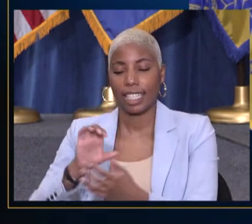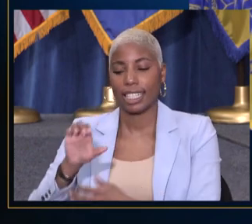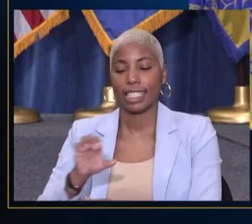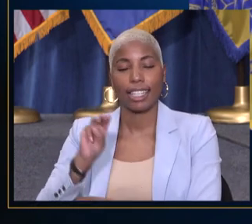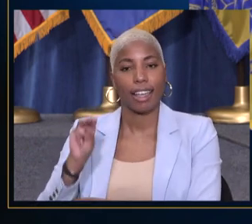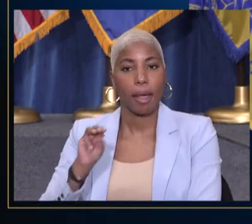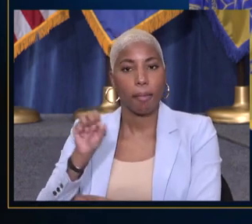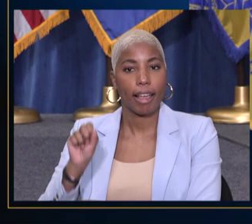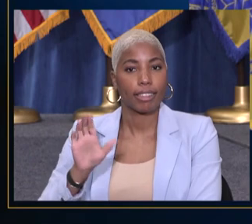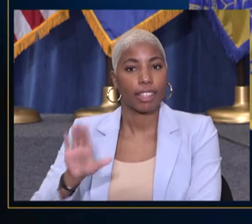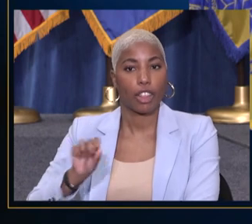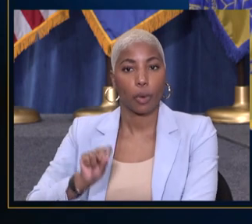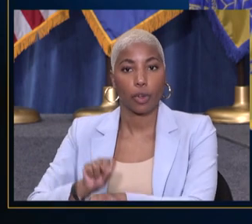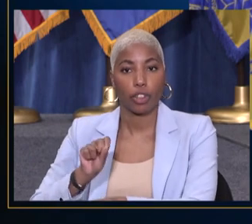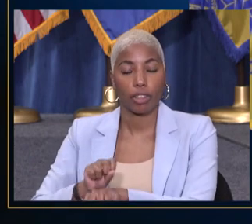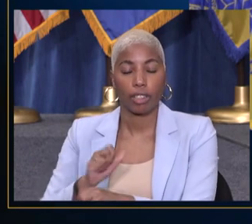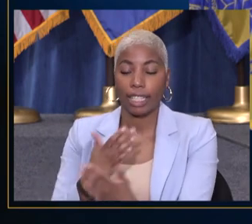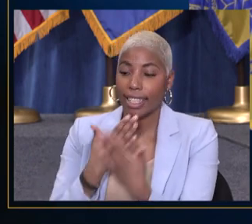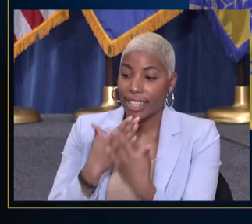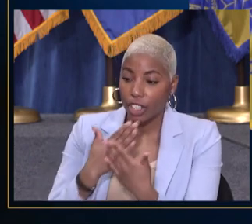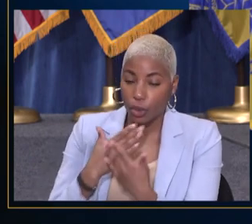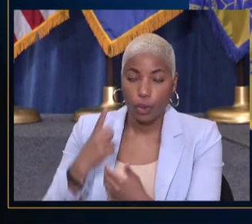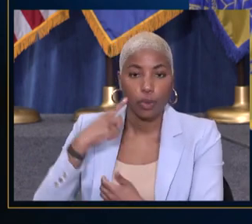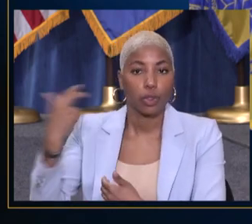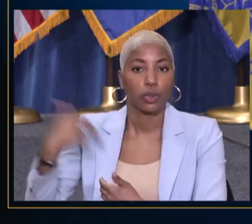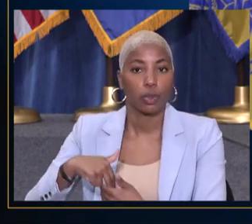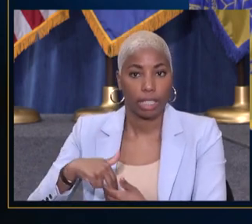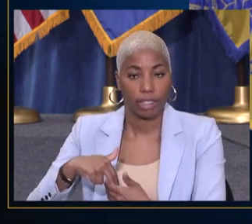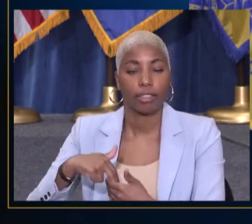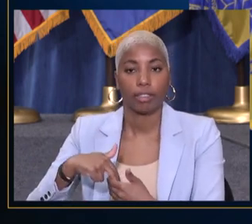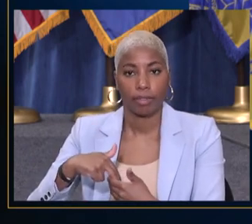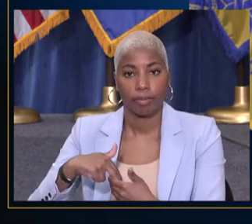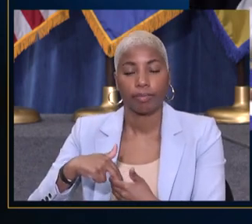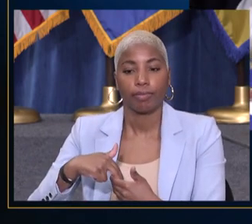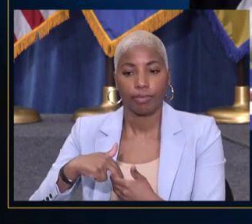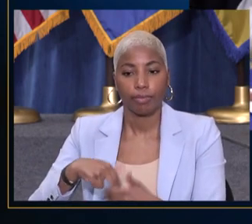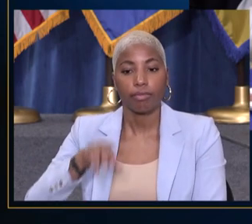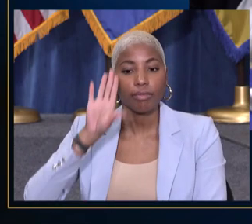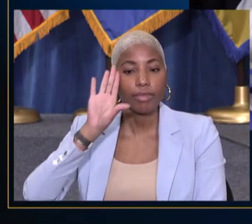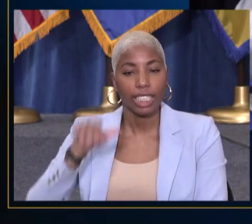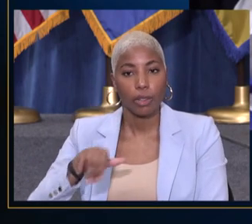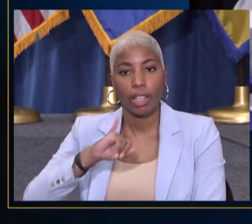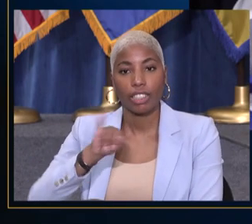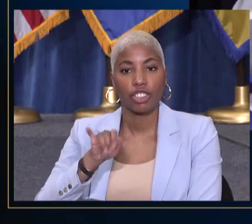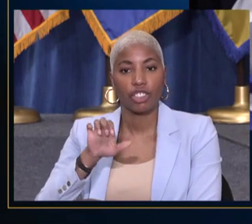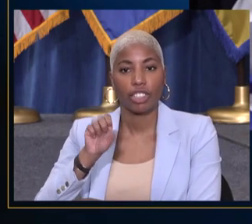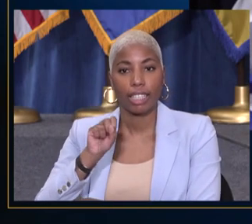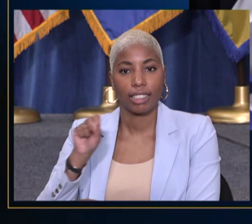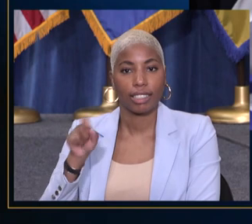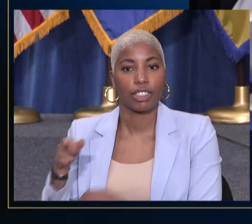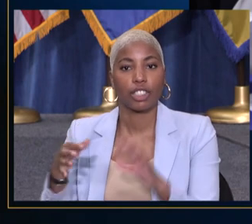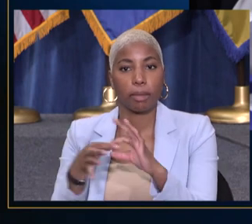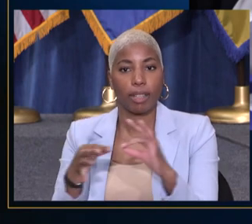CMS's work. And I want to thank them for being here. I know that you just mentioned